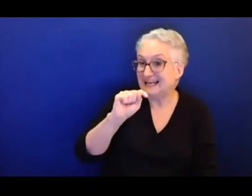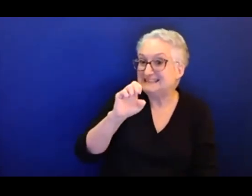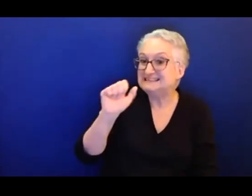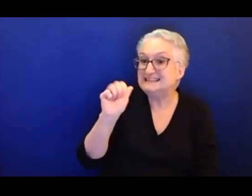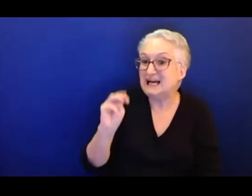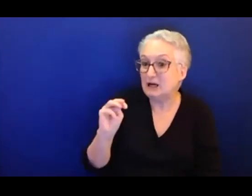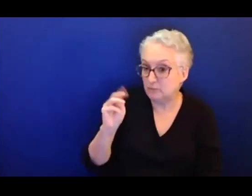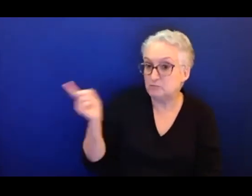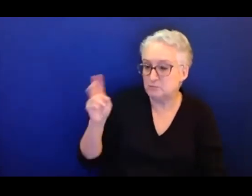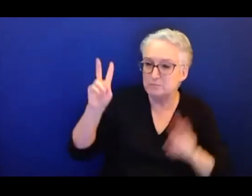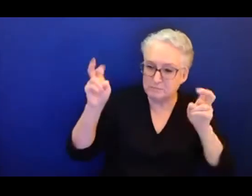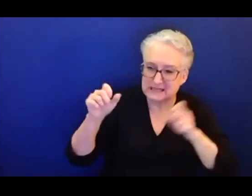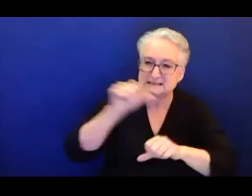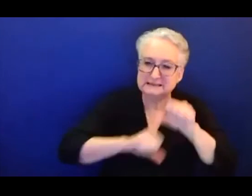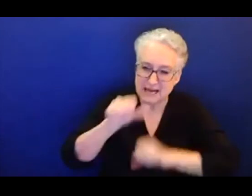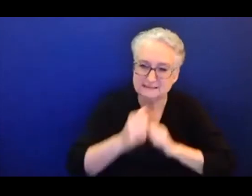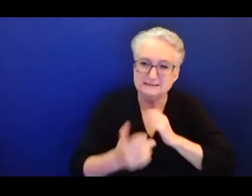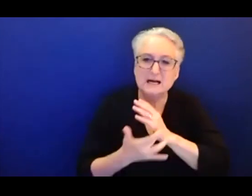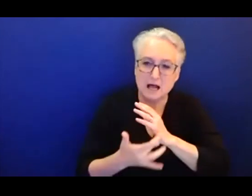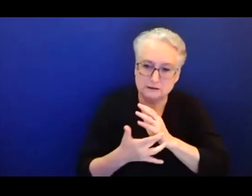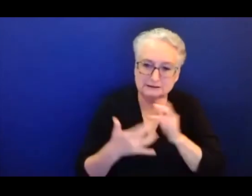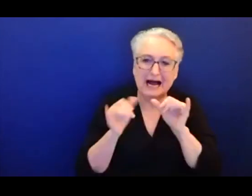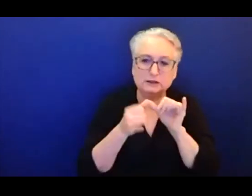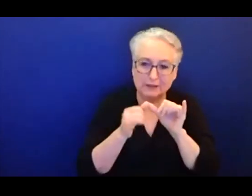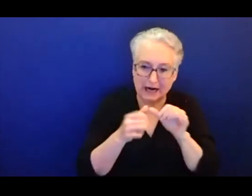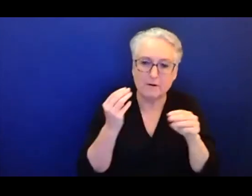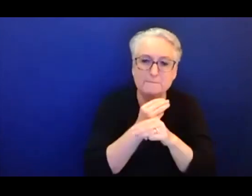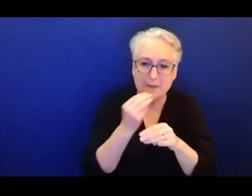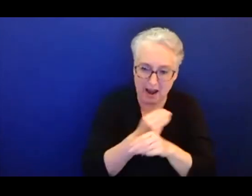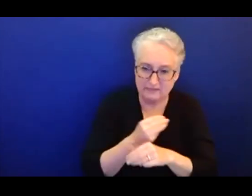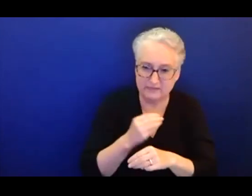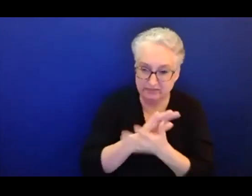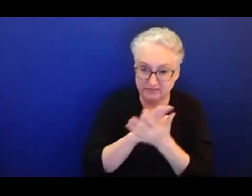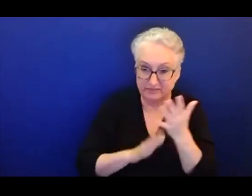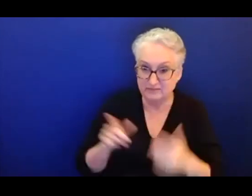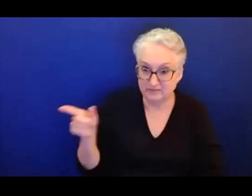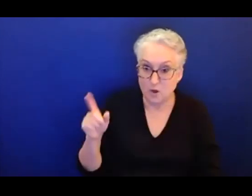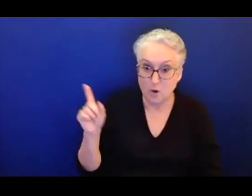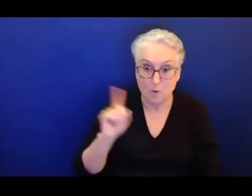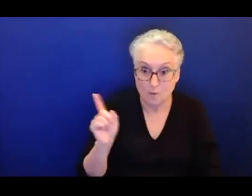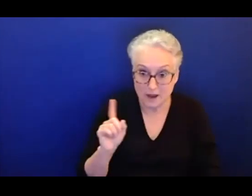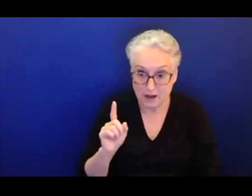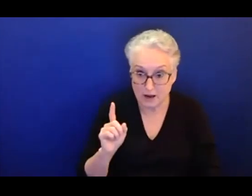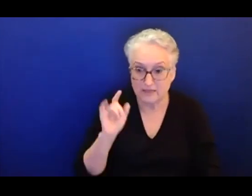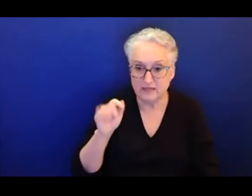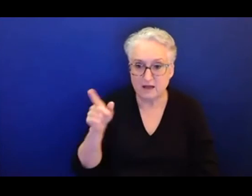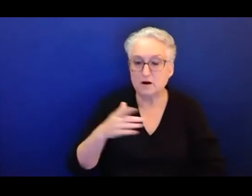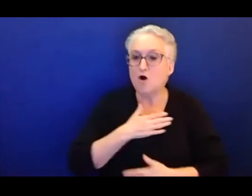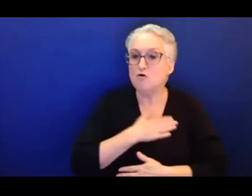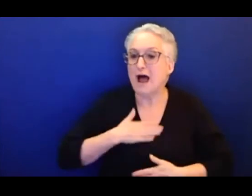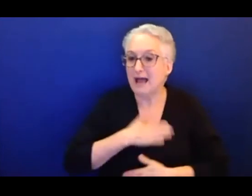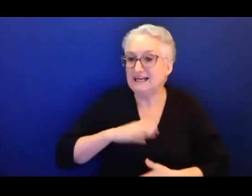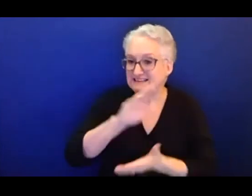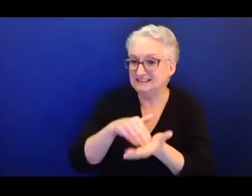engineering, and mathematics programming with youth in both rec centers and in city parks. and in other neighborhood partner